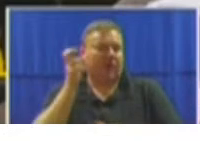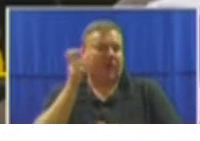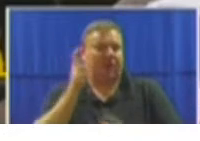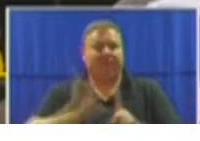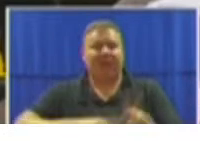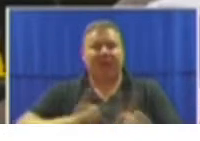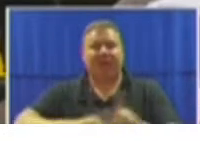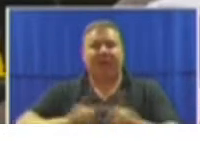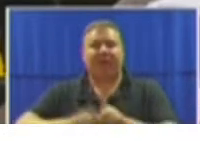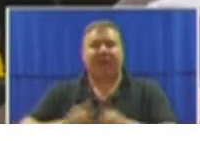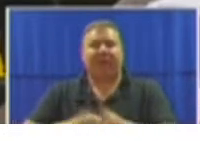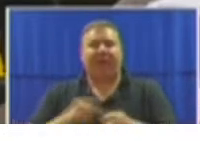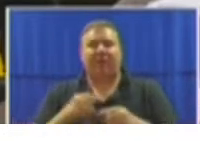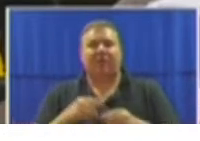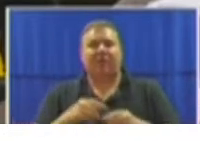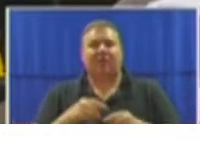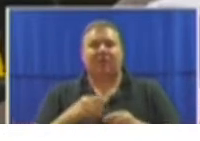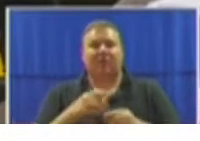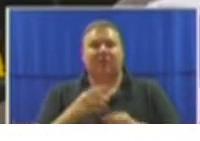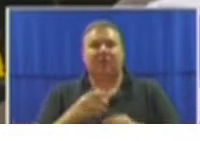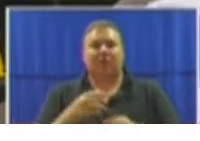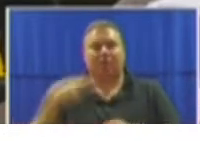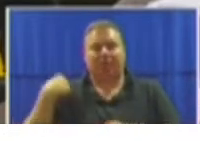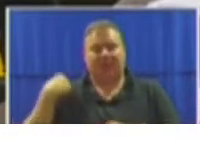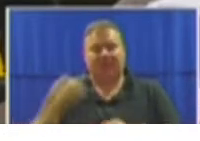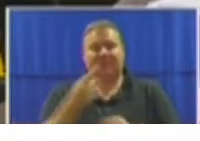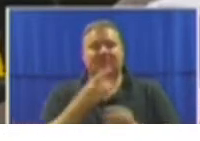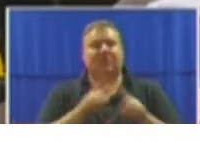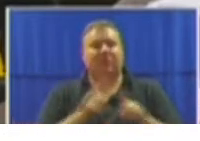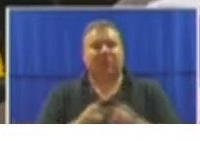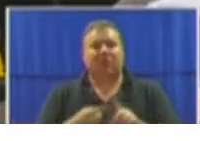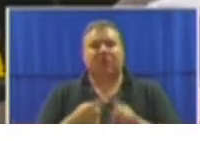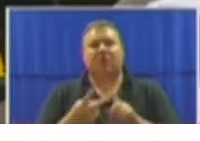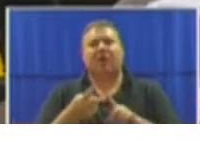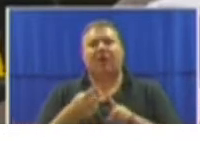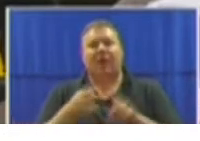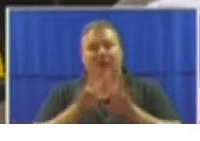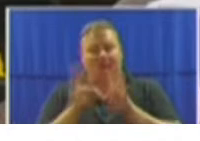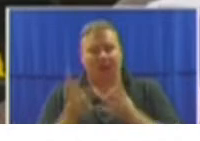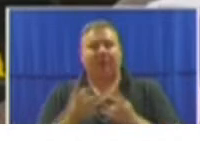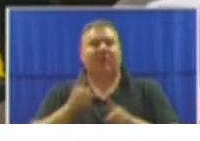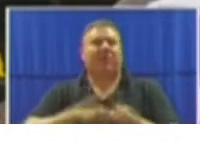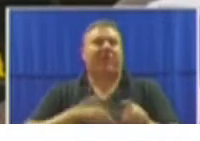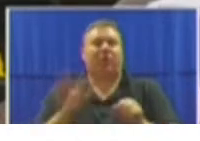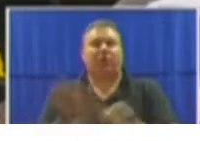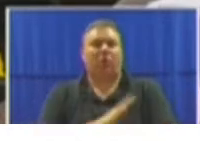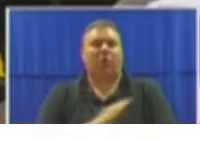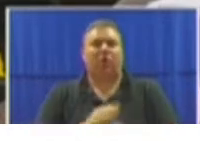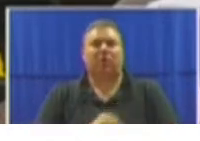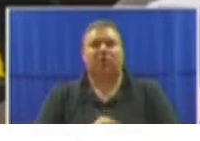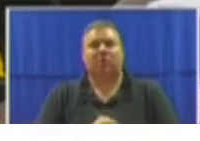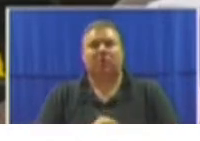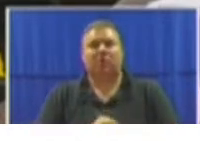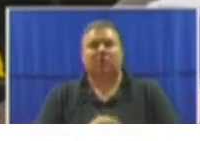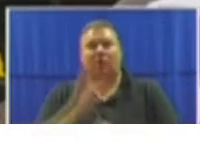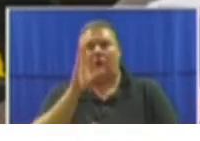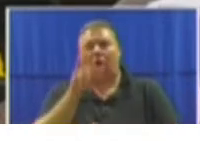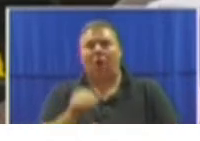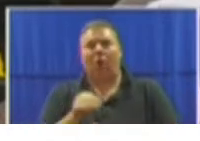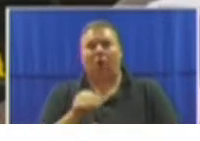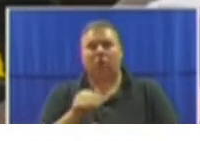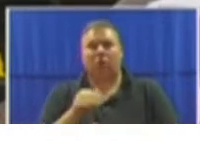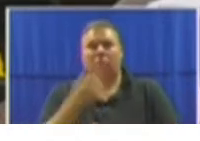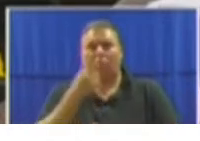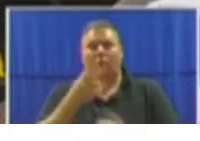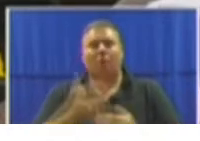individual ministers, as well as the collective failure of the Cabinet as a whole. And you will be asked to look beyond your